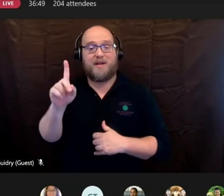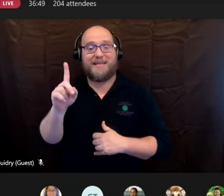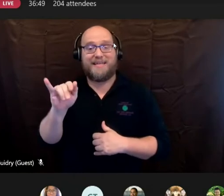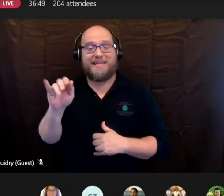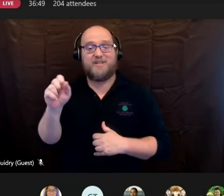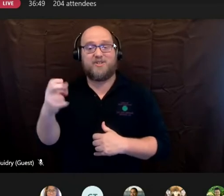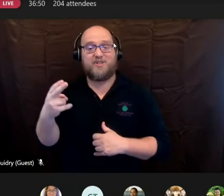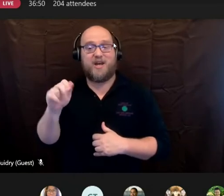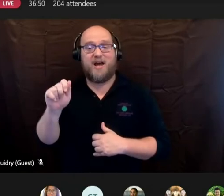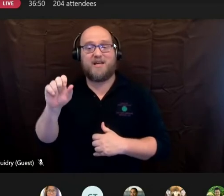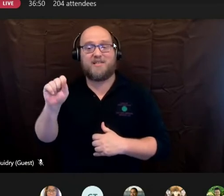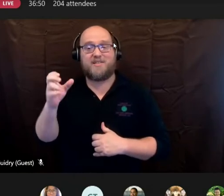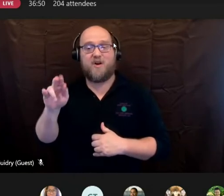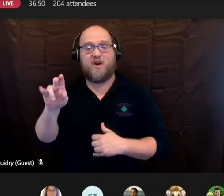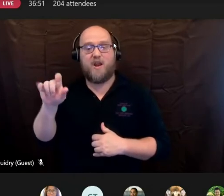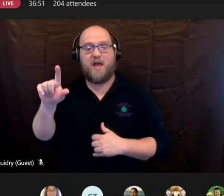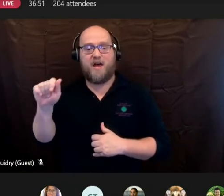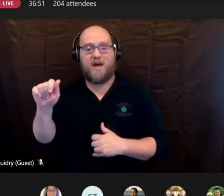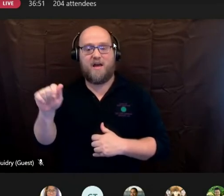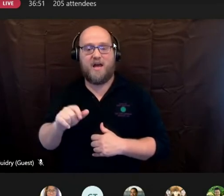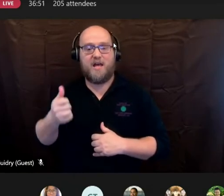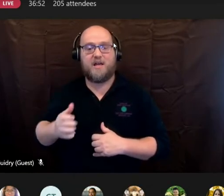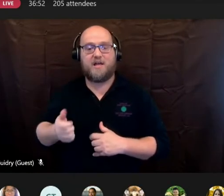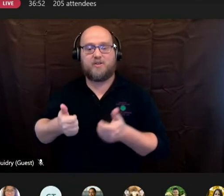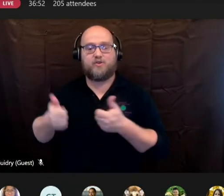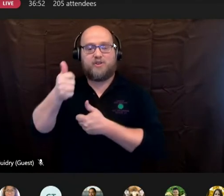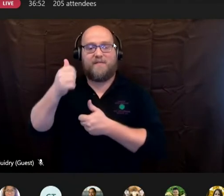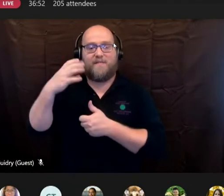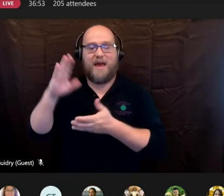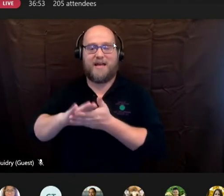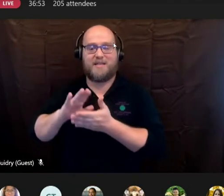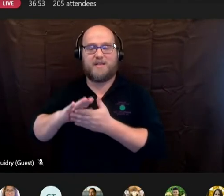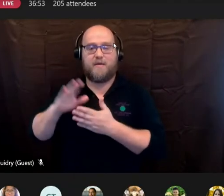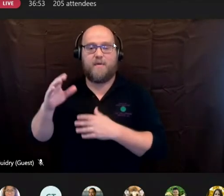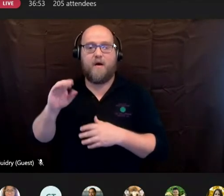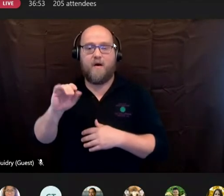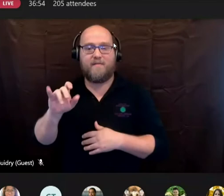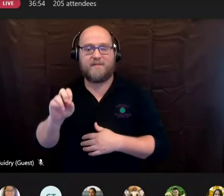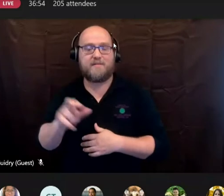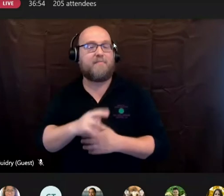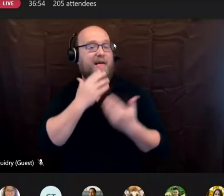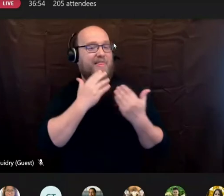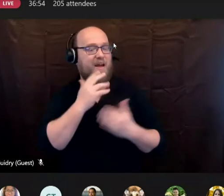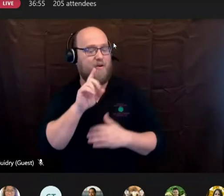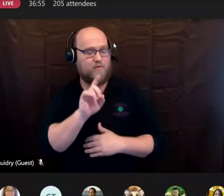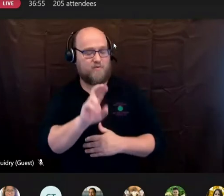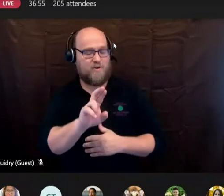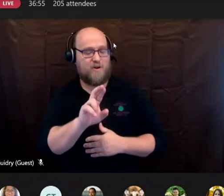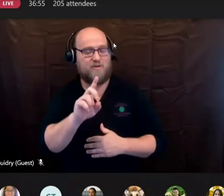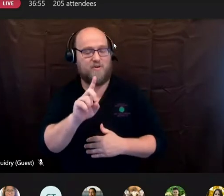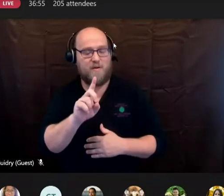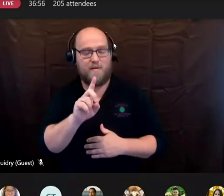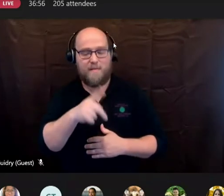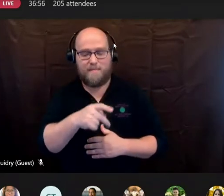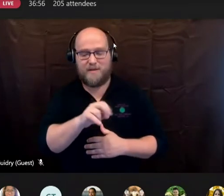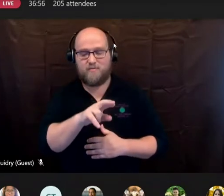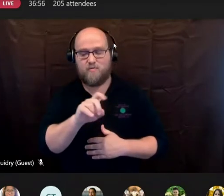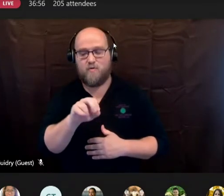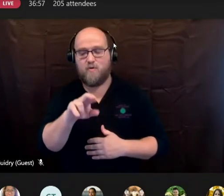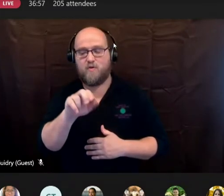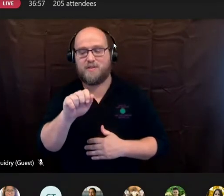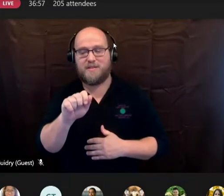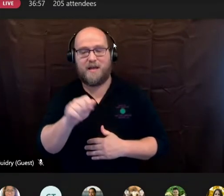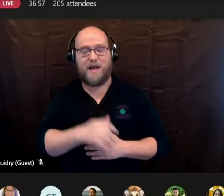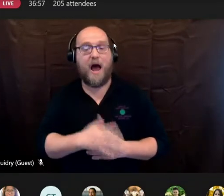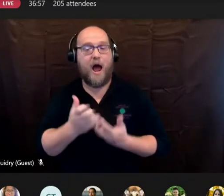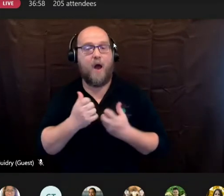Thank you so much, Dr. Pedroza. Before giving you all an overview of a couple of more themes, I'd like to discuss our instructional model